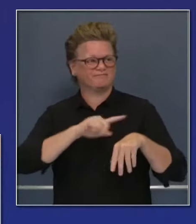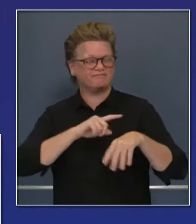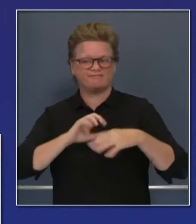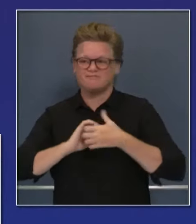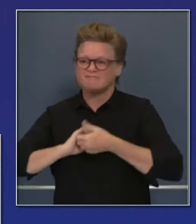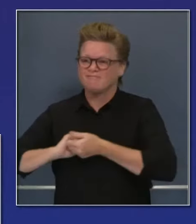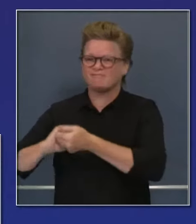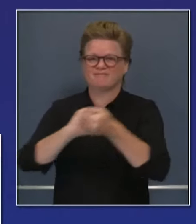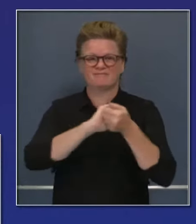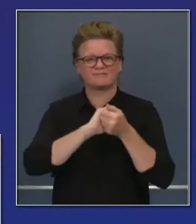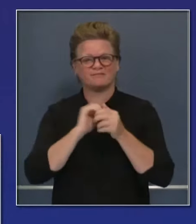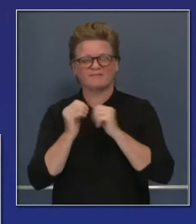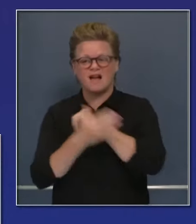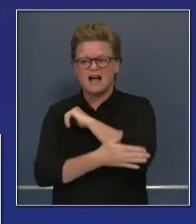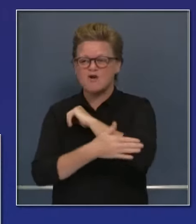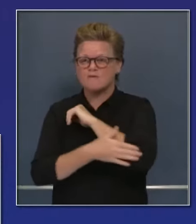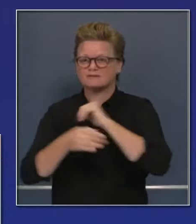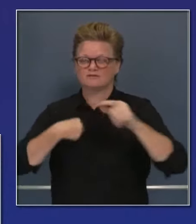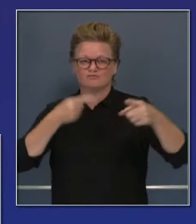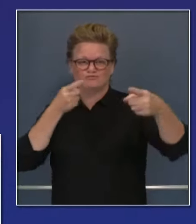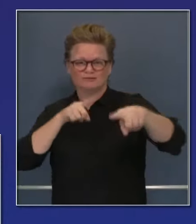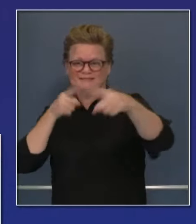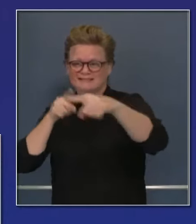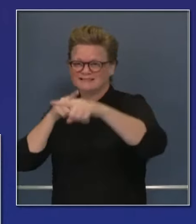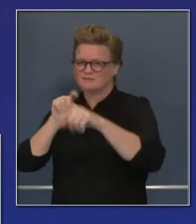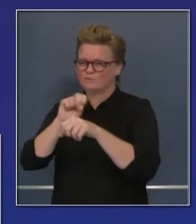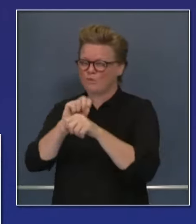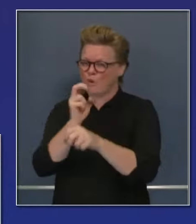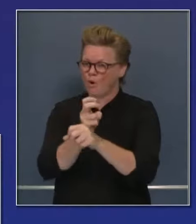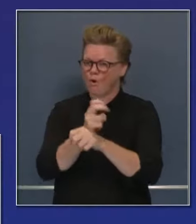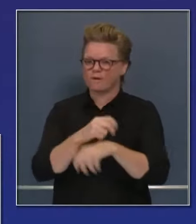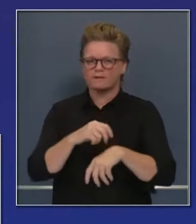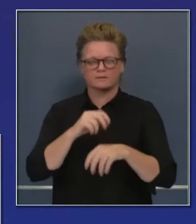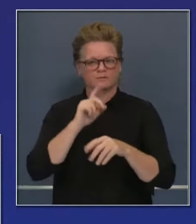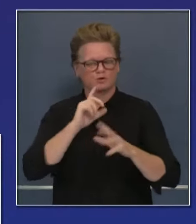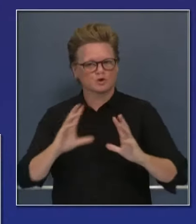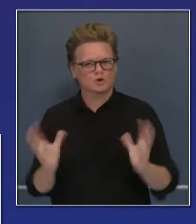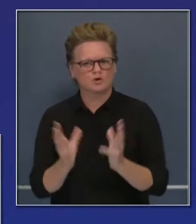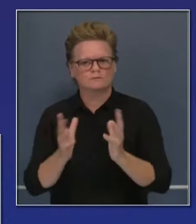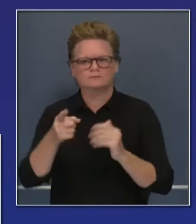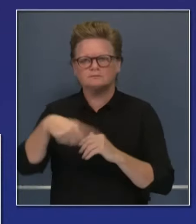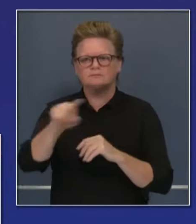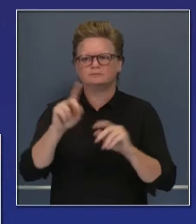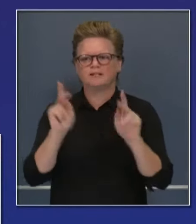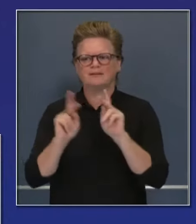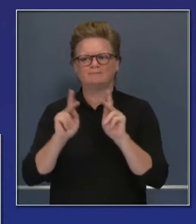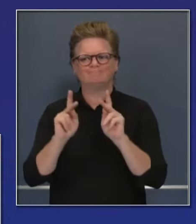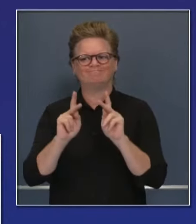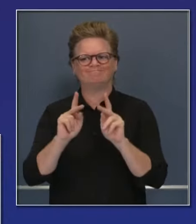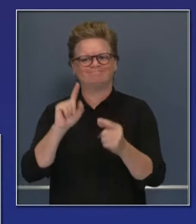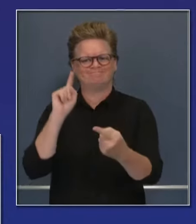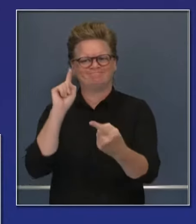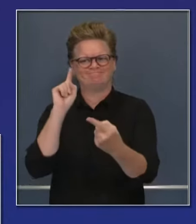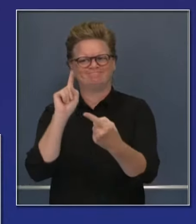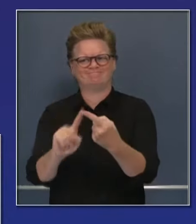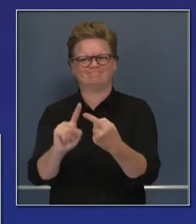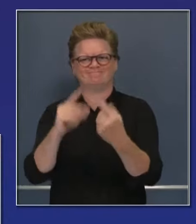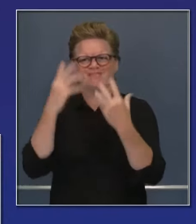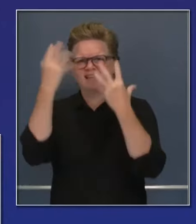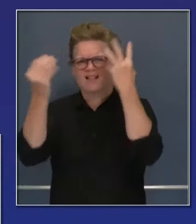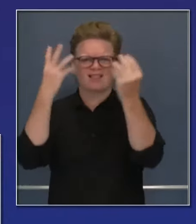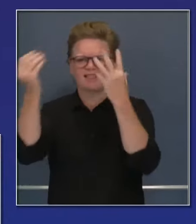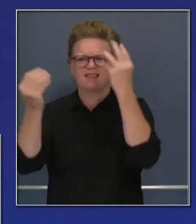This partnership continues. It's an iterative process. I'll just give you an example. There are a number of counties that we are working with